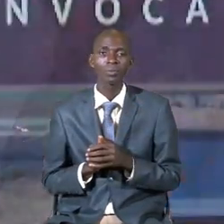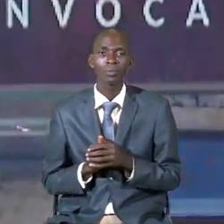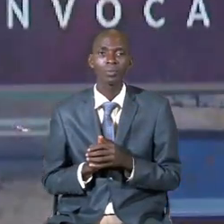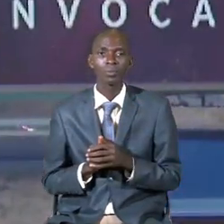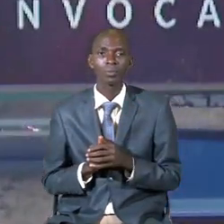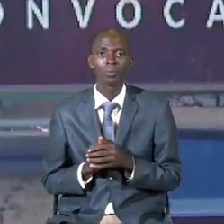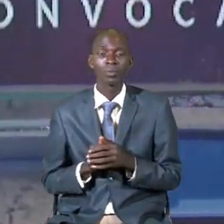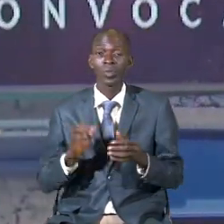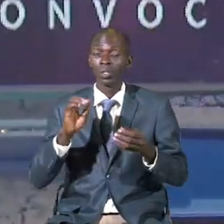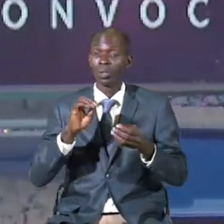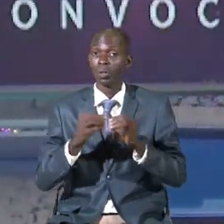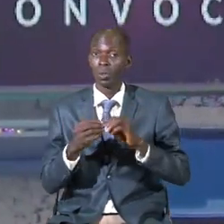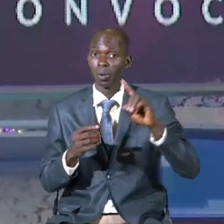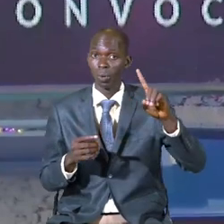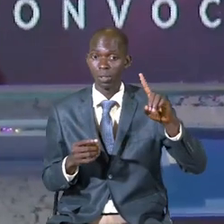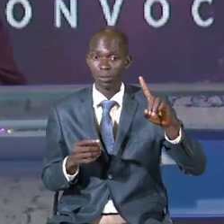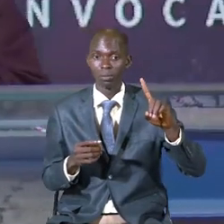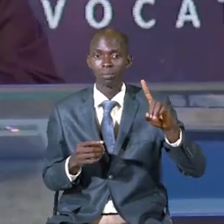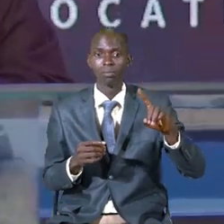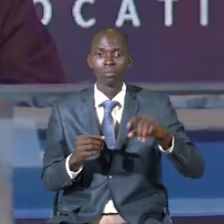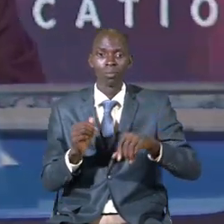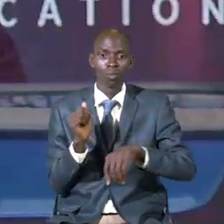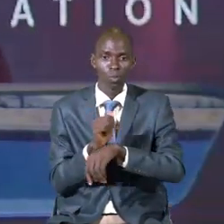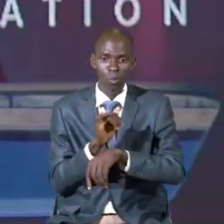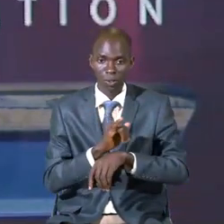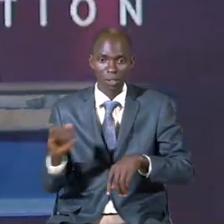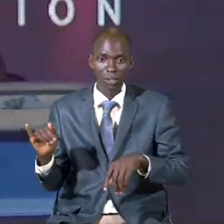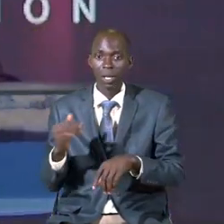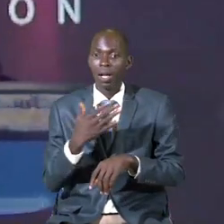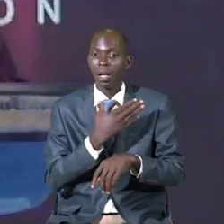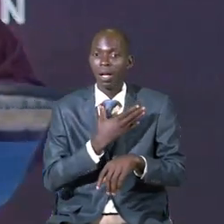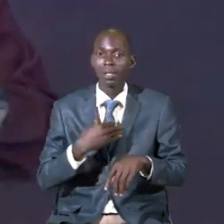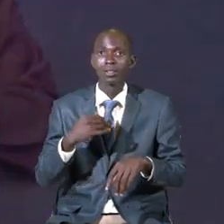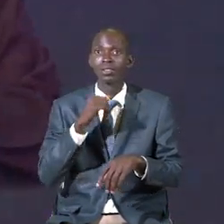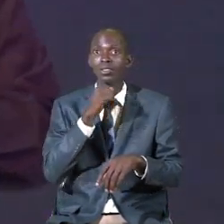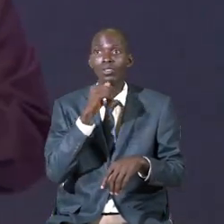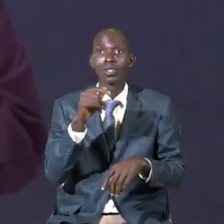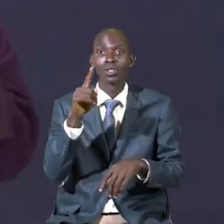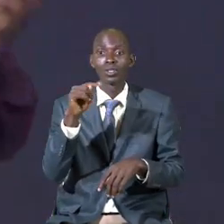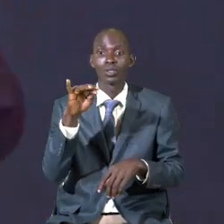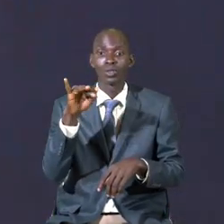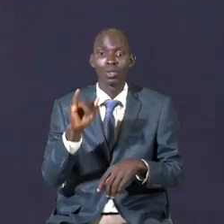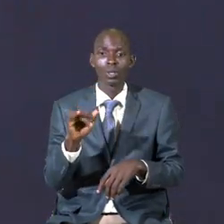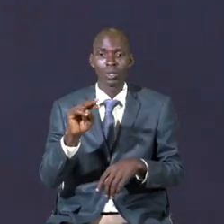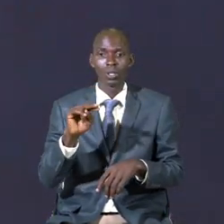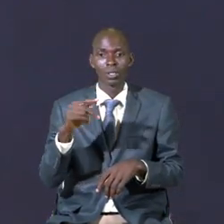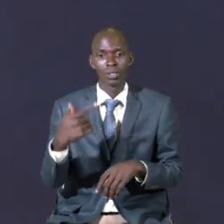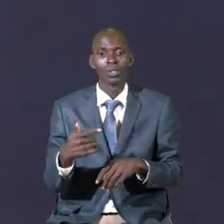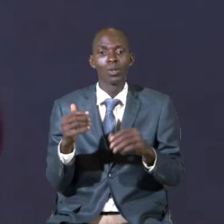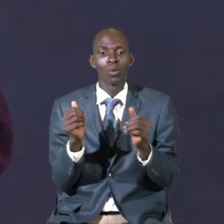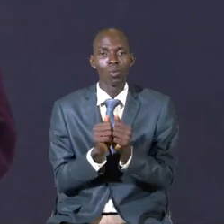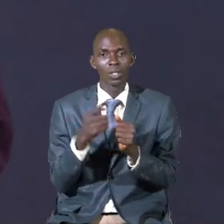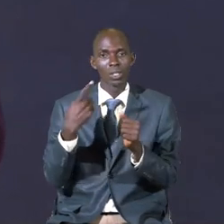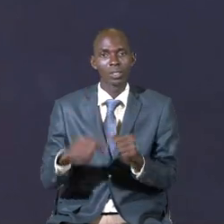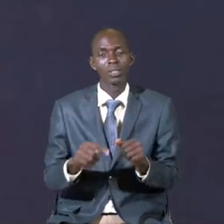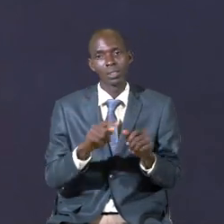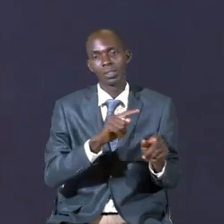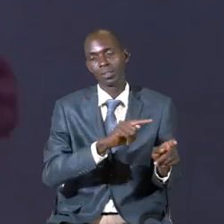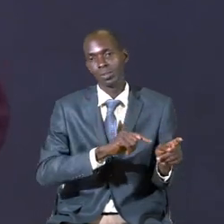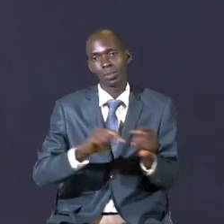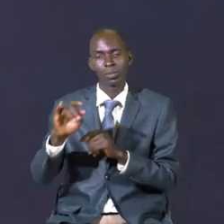not toying with transforming truth proverbs chapter 23 verse